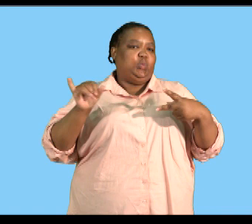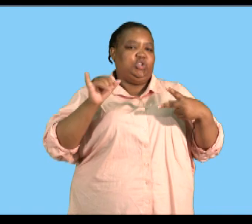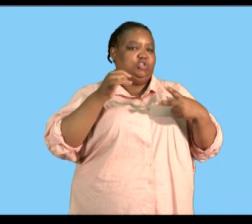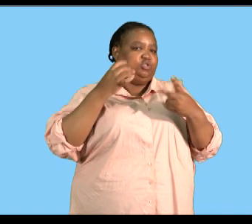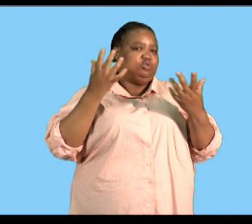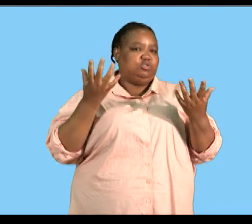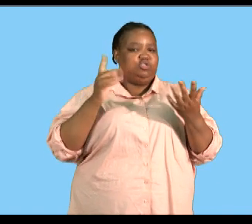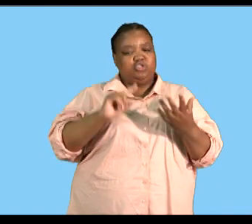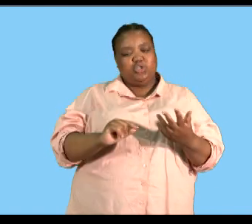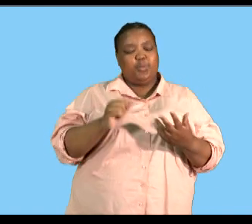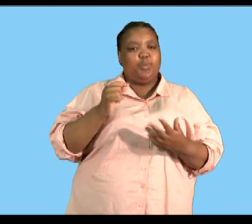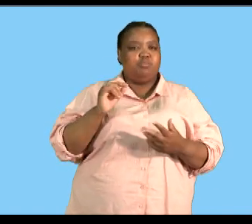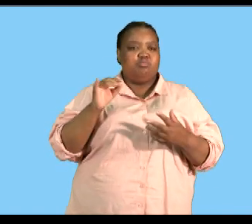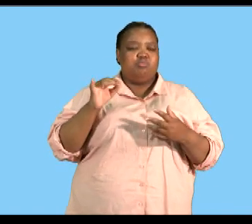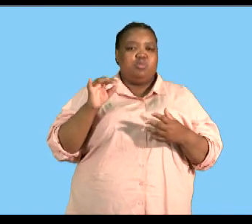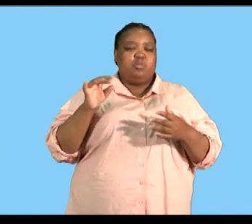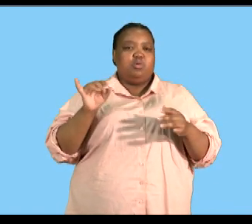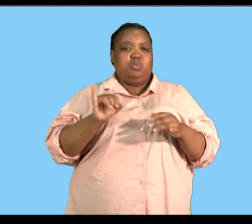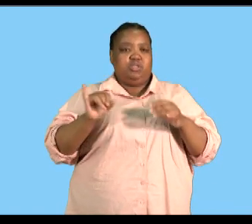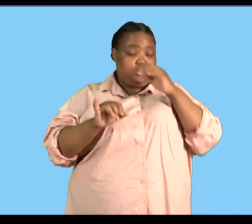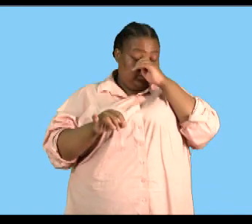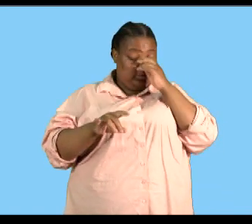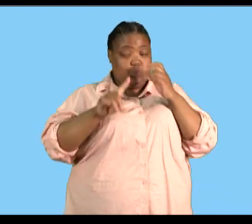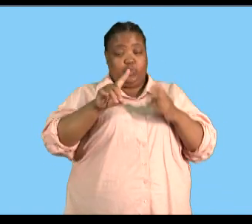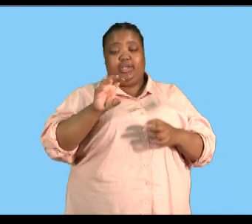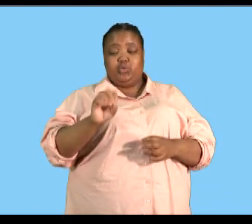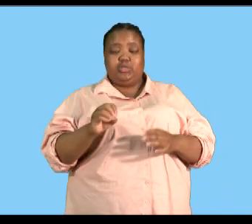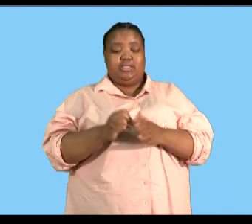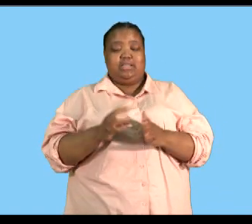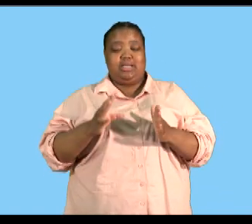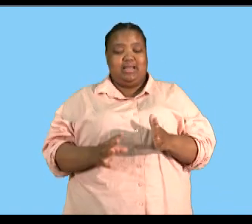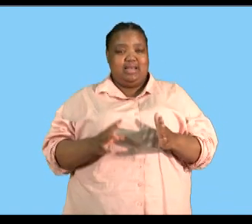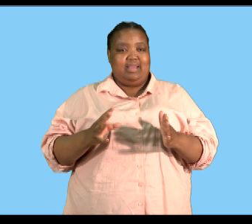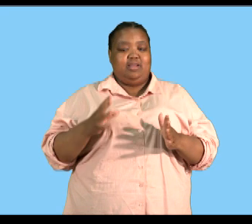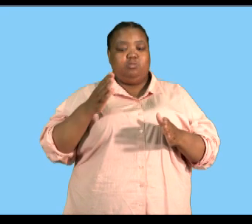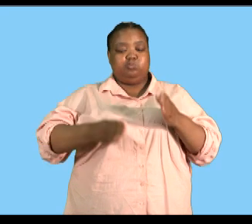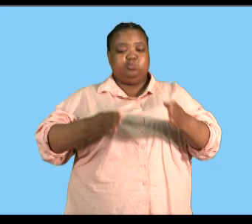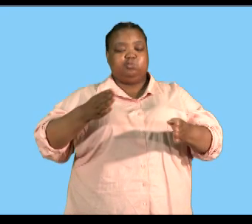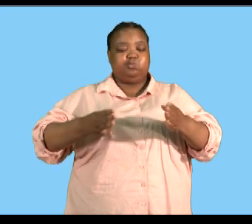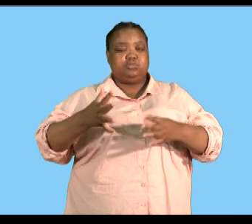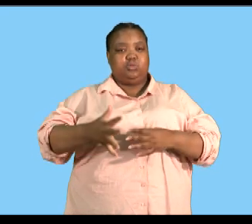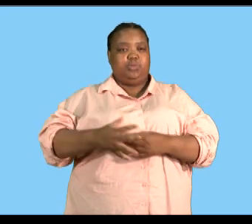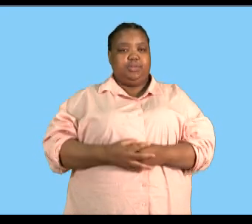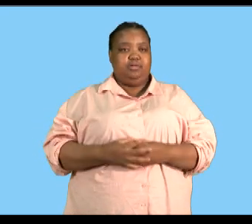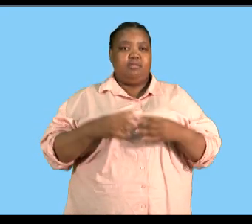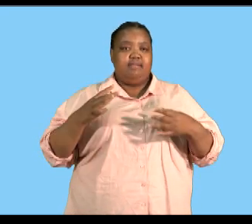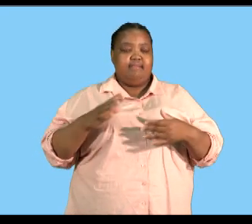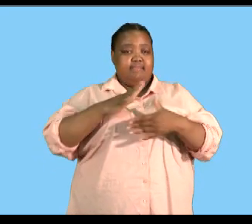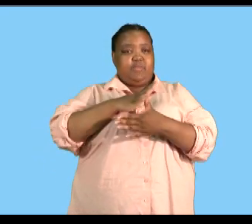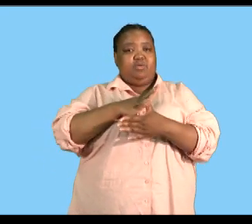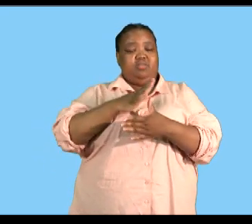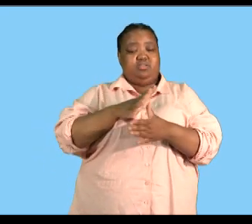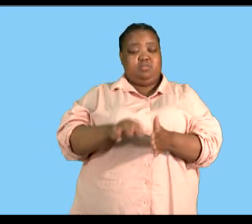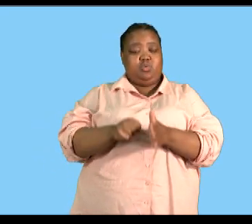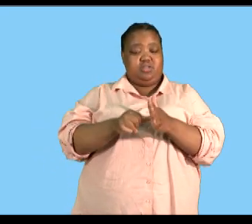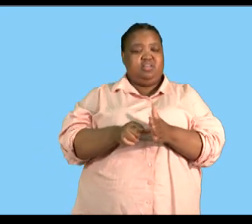120 learners will be attending? So we need to show all the calculations. So now firstly, remember you need to